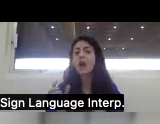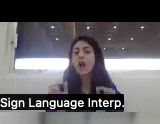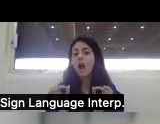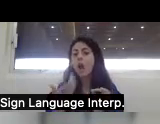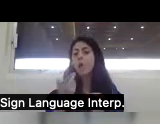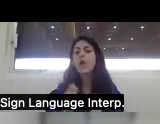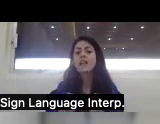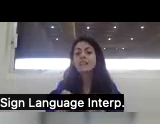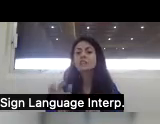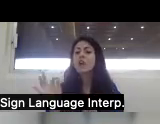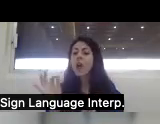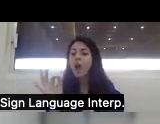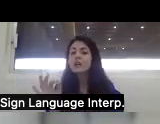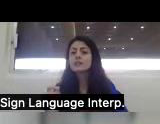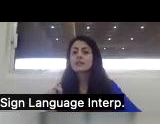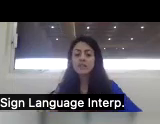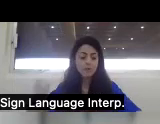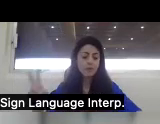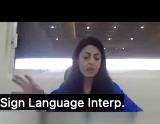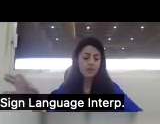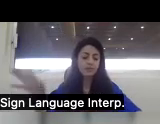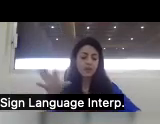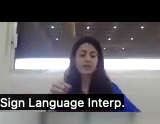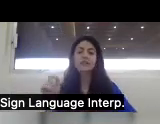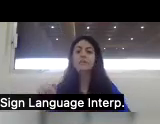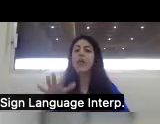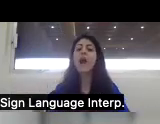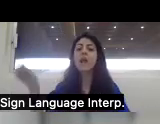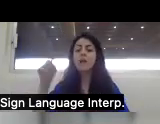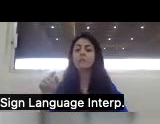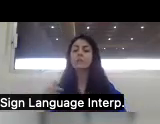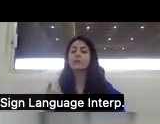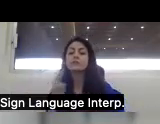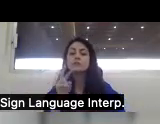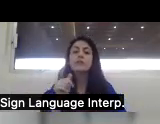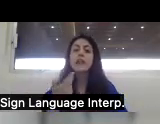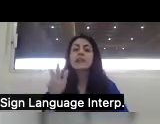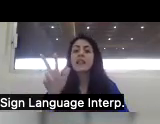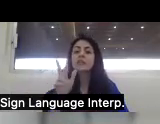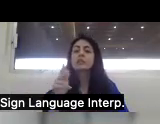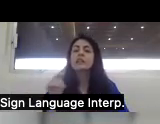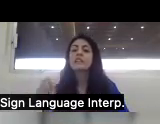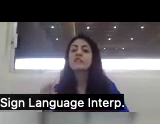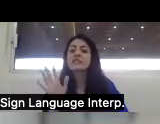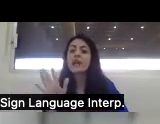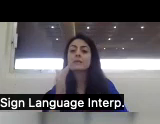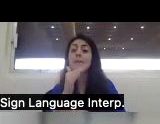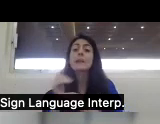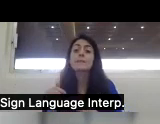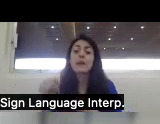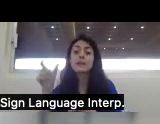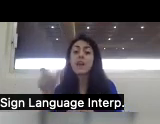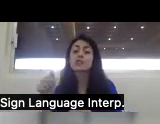3, 33% receive some form of social protection. Here we're focusing on income support, be it